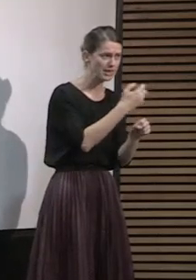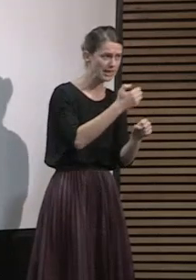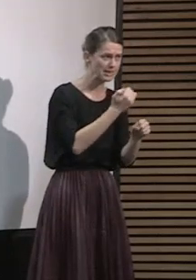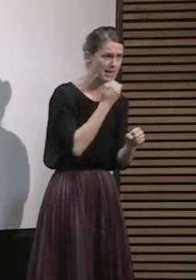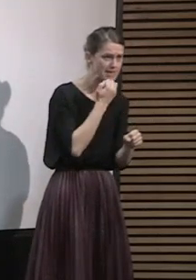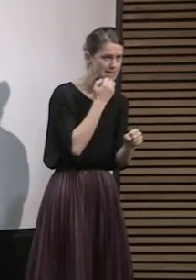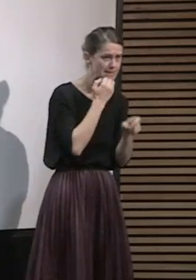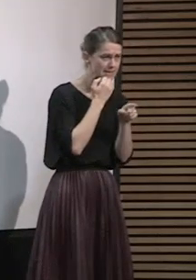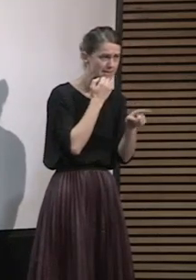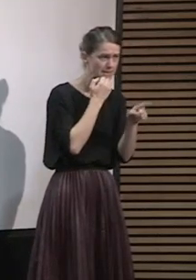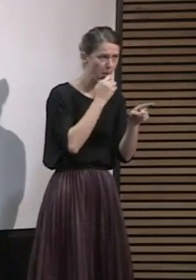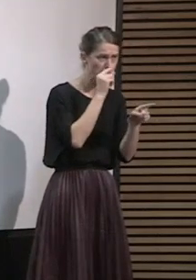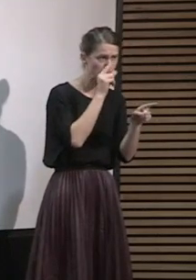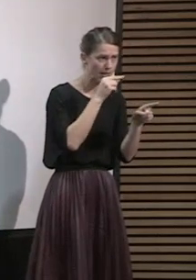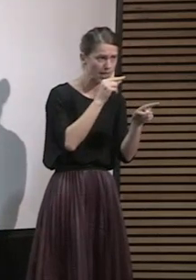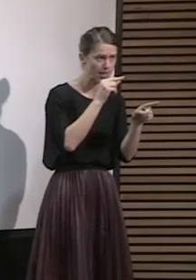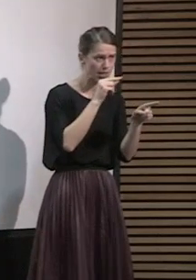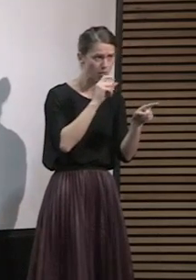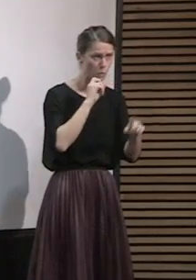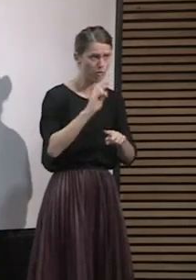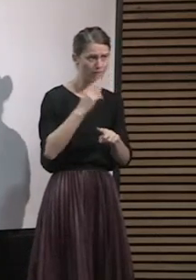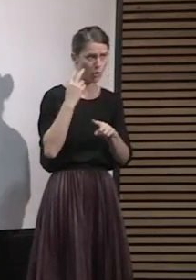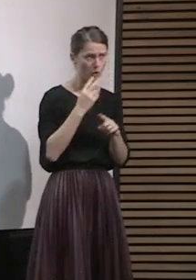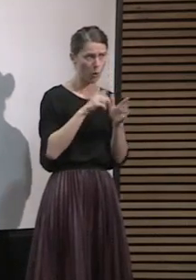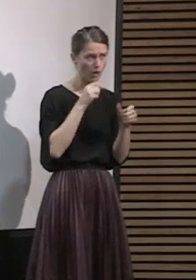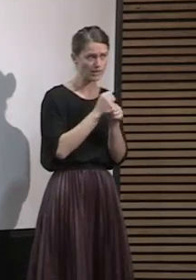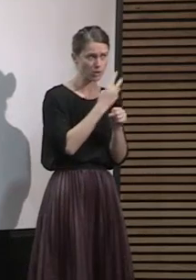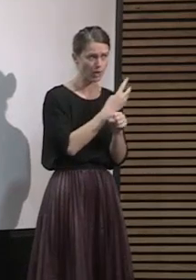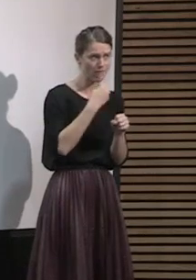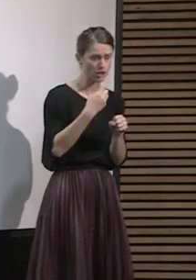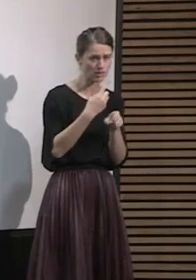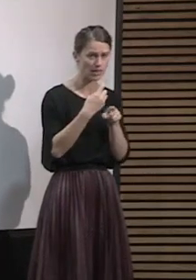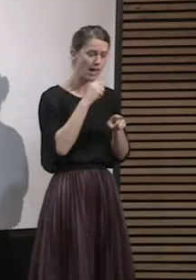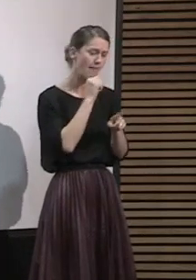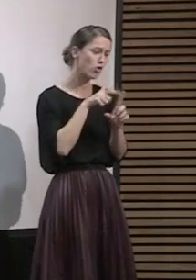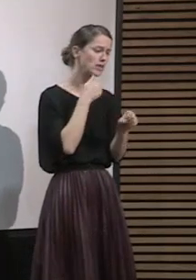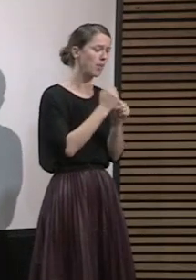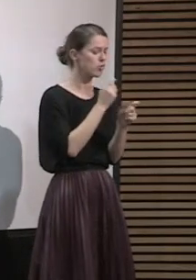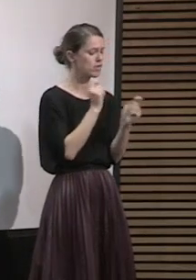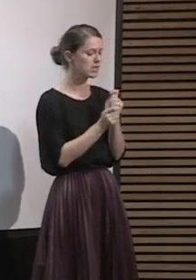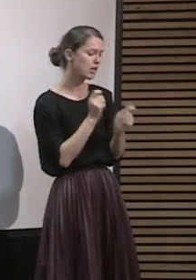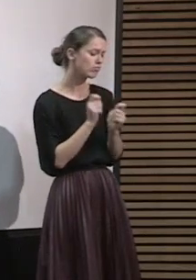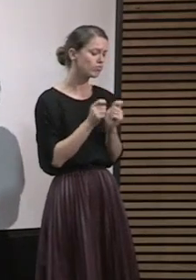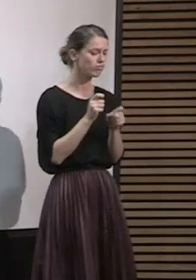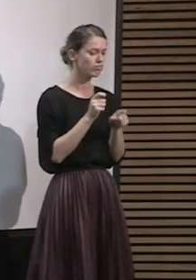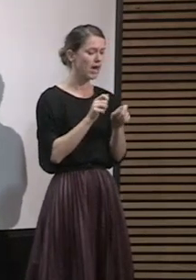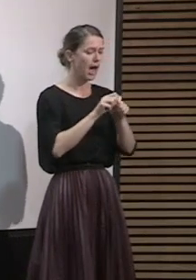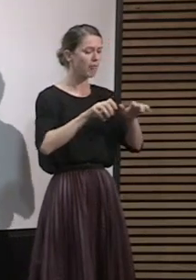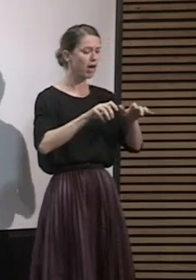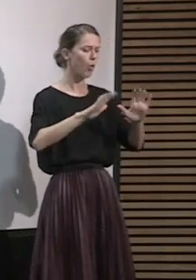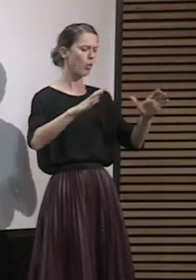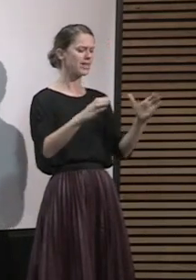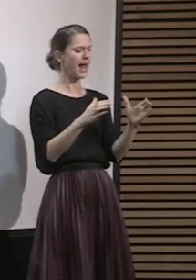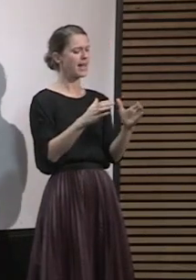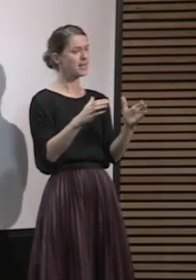yourself some wriggle room with the review on August 21? If the testing, mass testing showed, you know, that the outbreak appeared to be